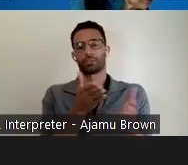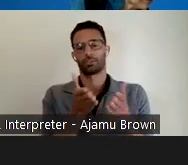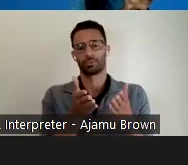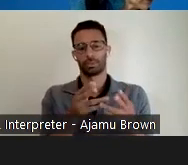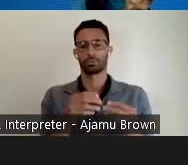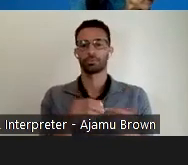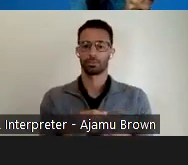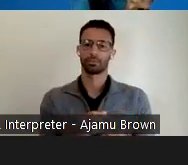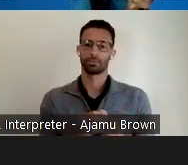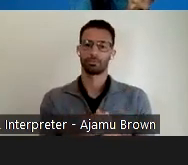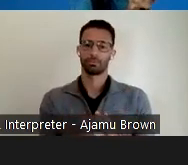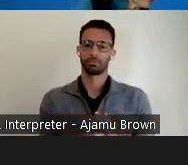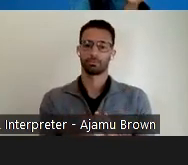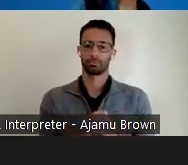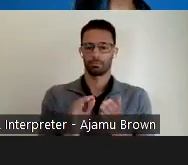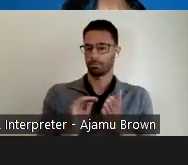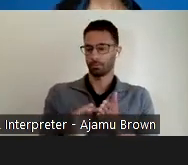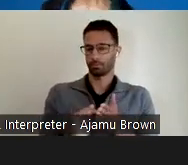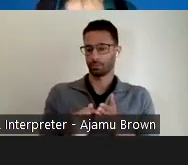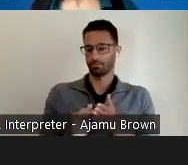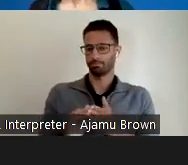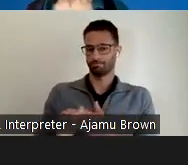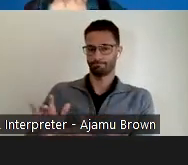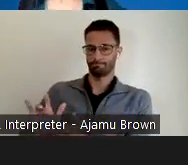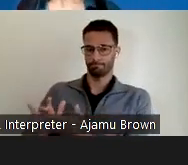me. Forgot to put my phone on silent.